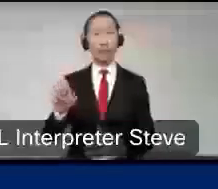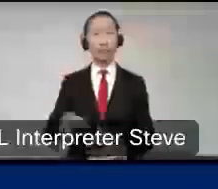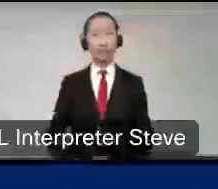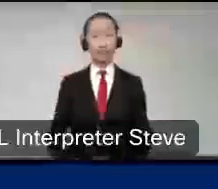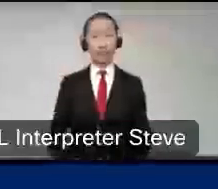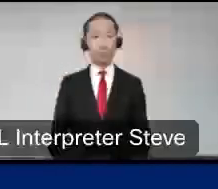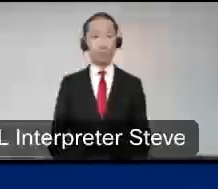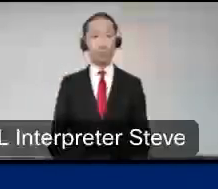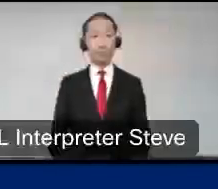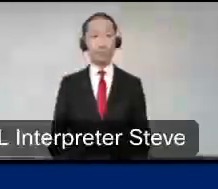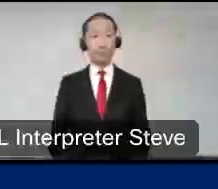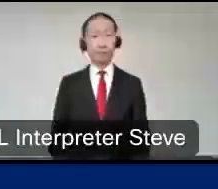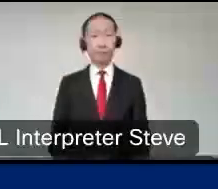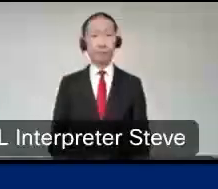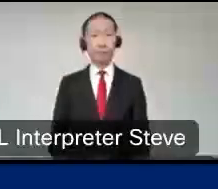please.